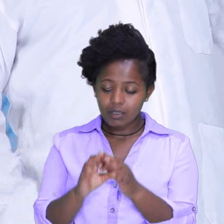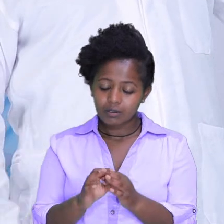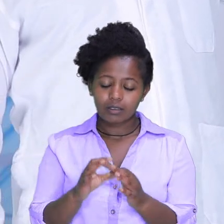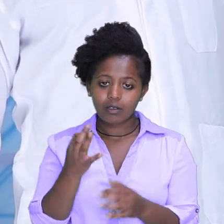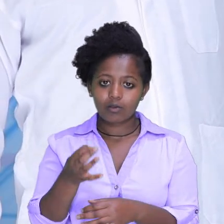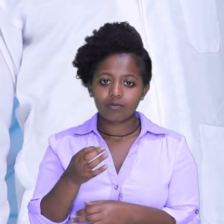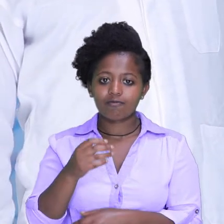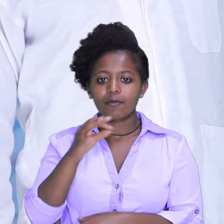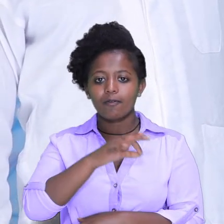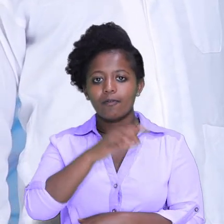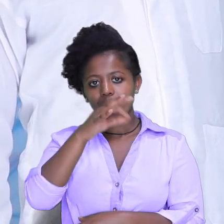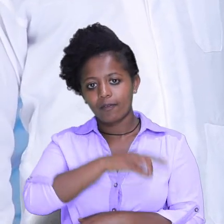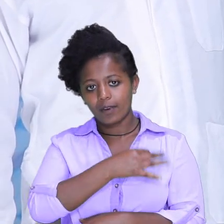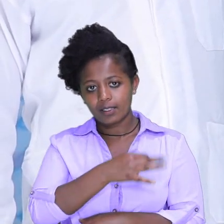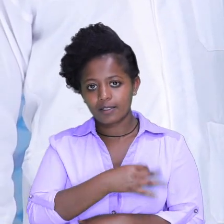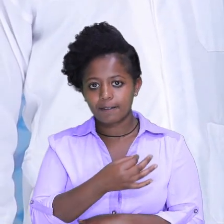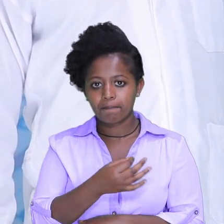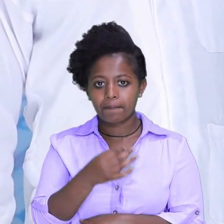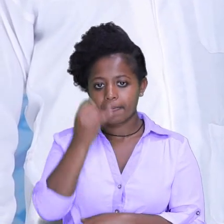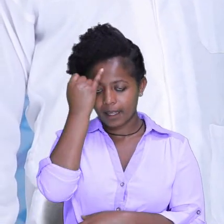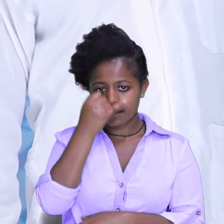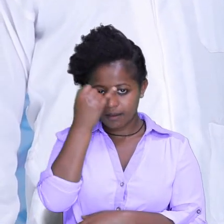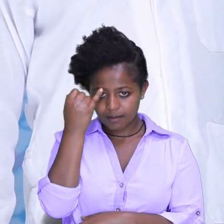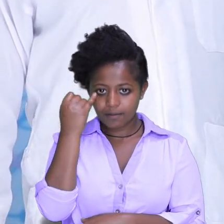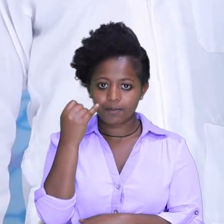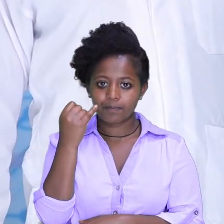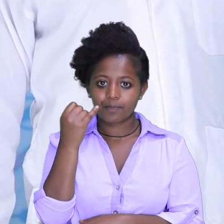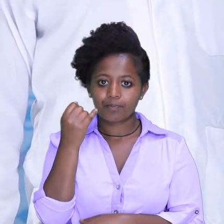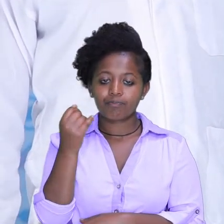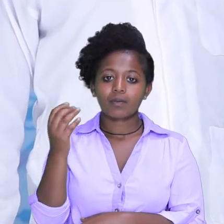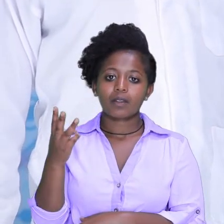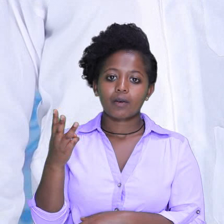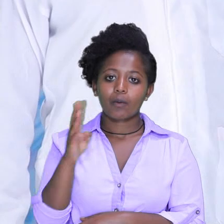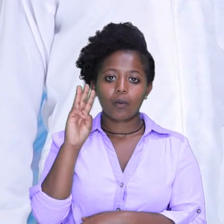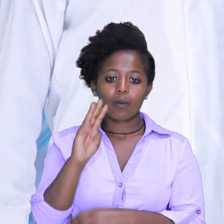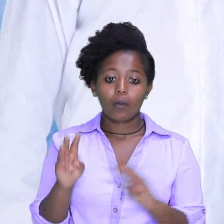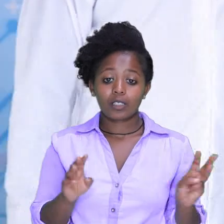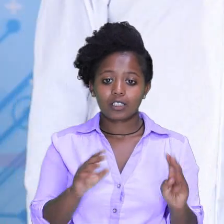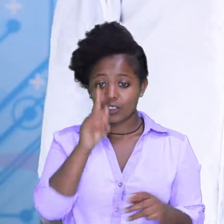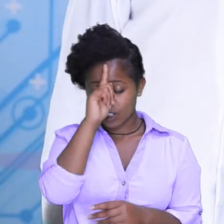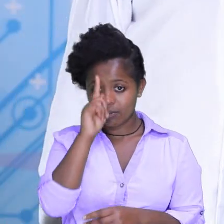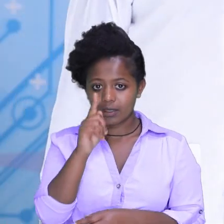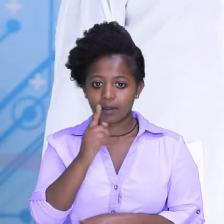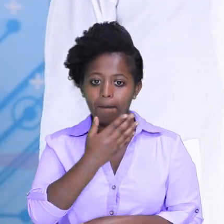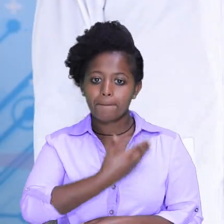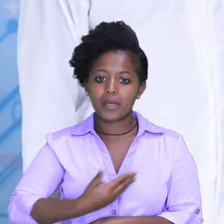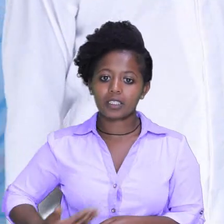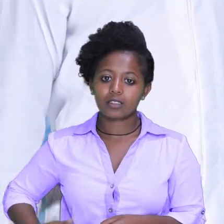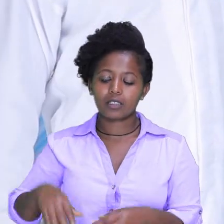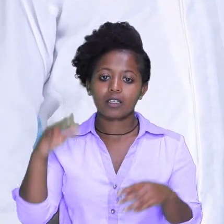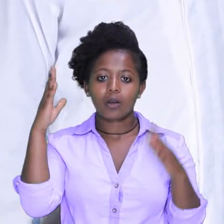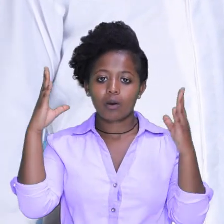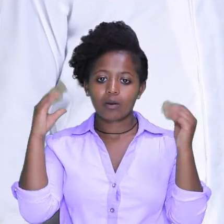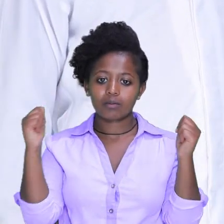was France, Italy, West Germany, Belgium,